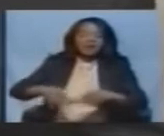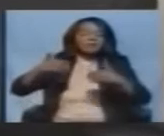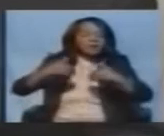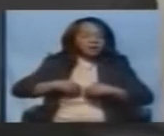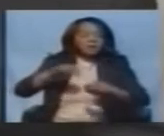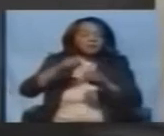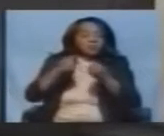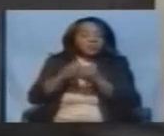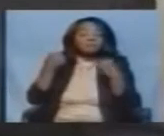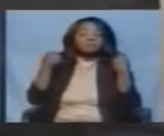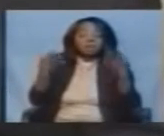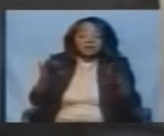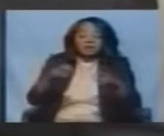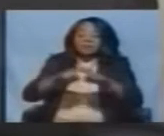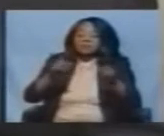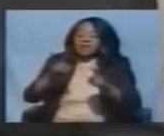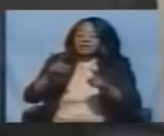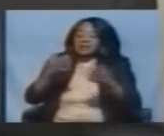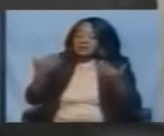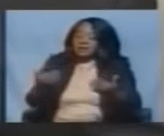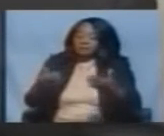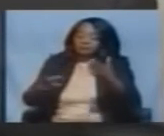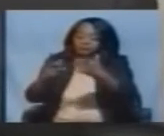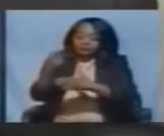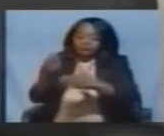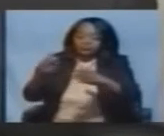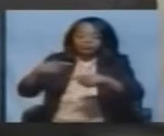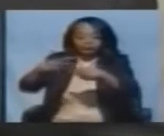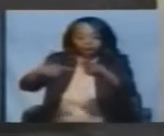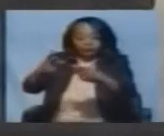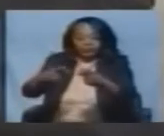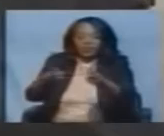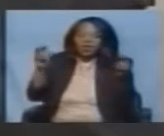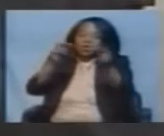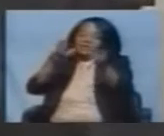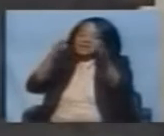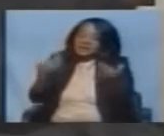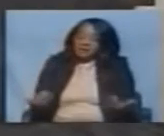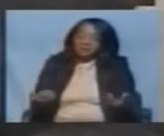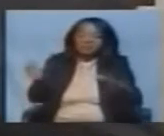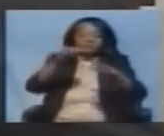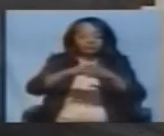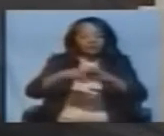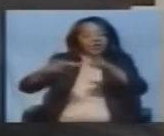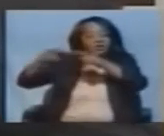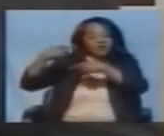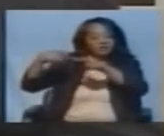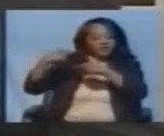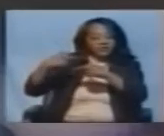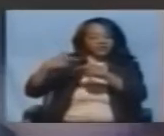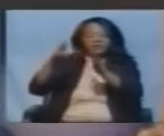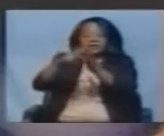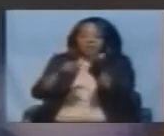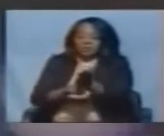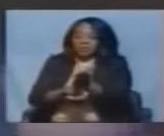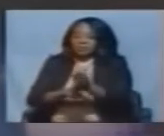relaunching this process, and we are also engaged a consultant to actually review the regulations. Do you have enough professionals?